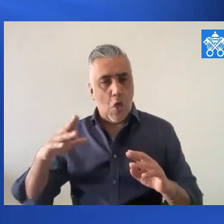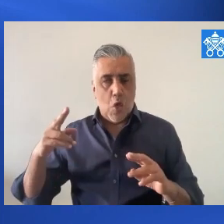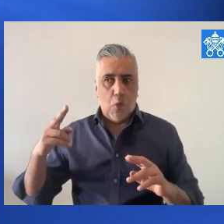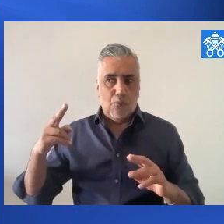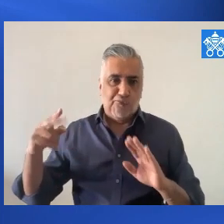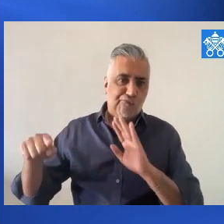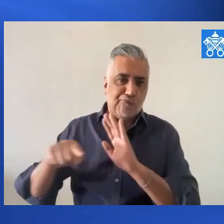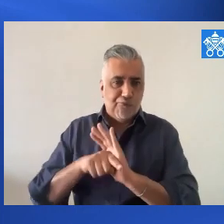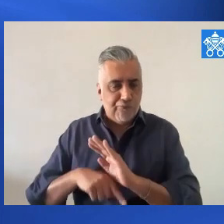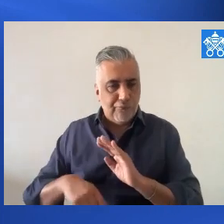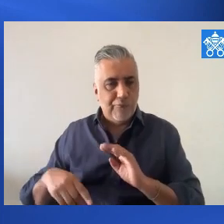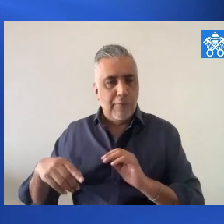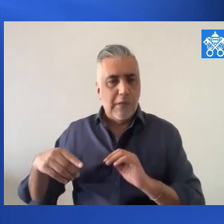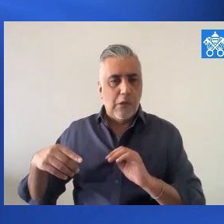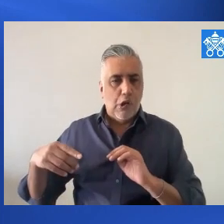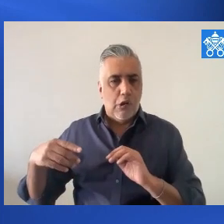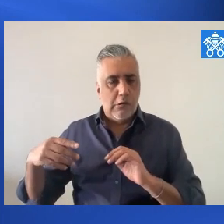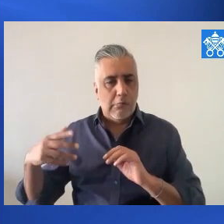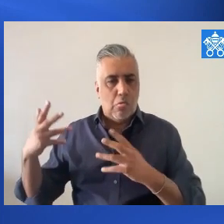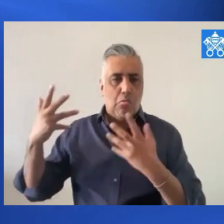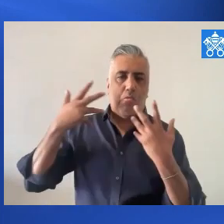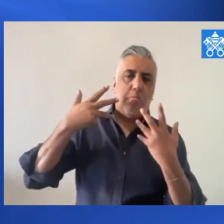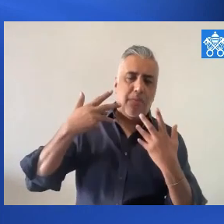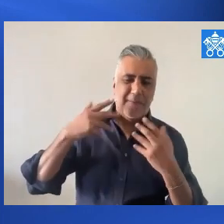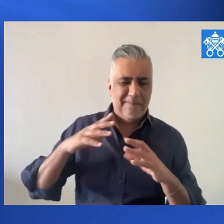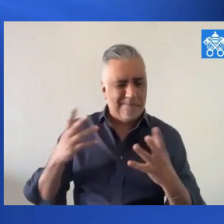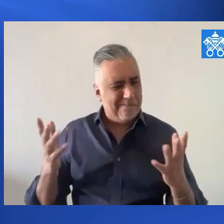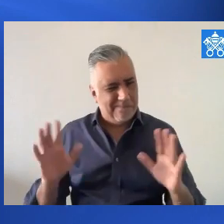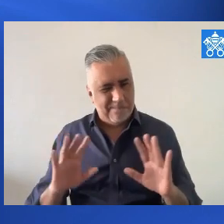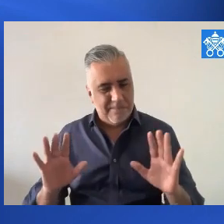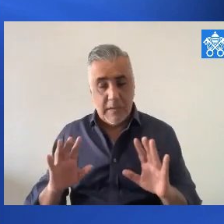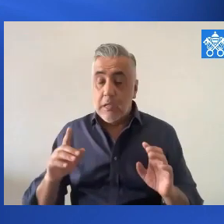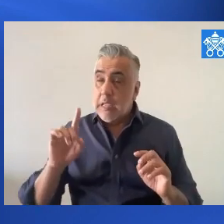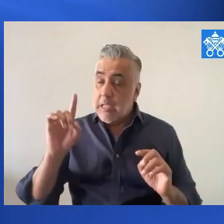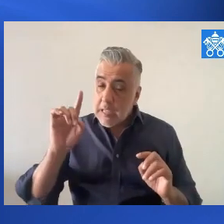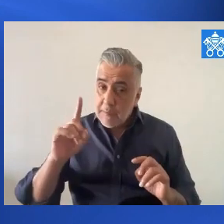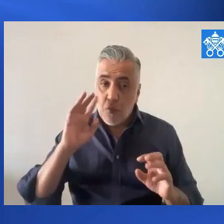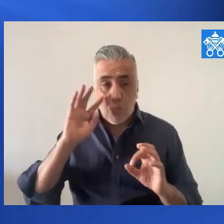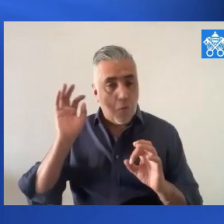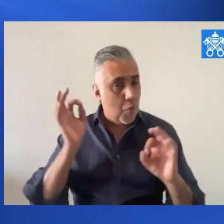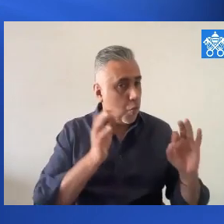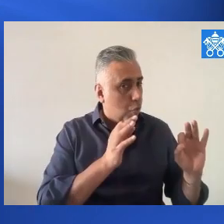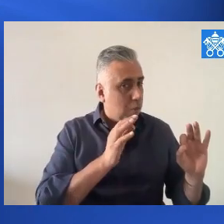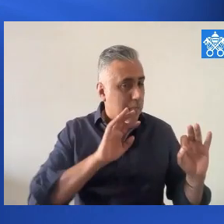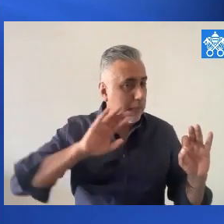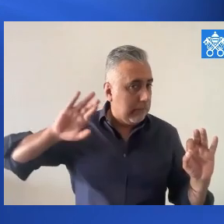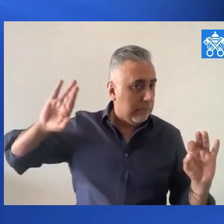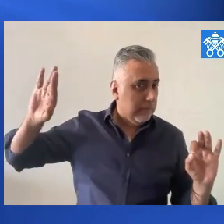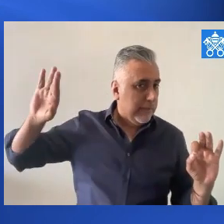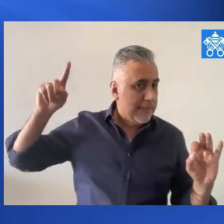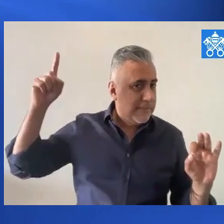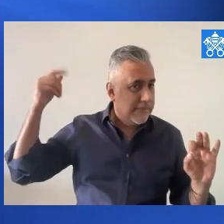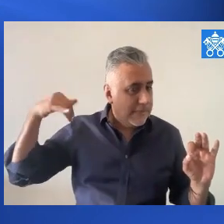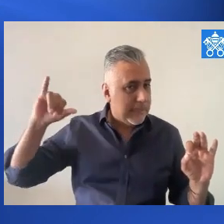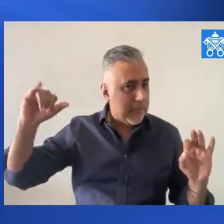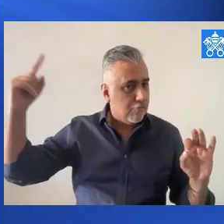someone who does not blackmail us or extort us, above all, who never abandons us, even when we